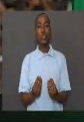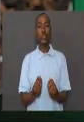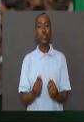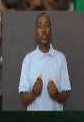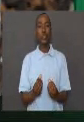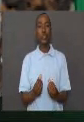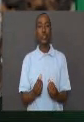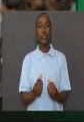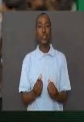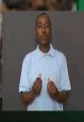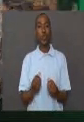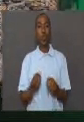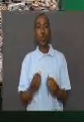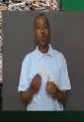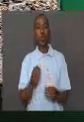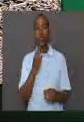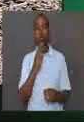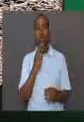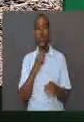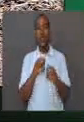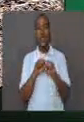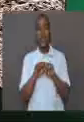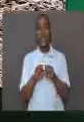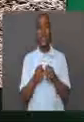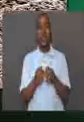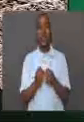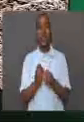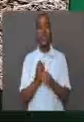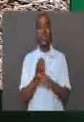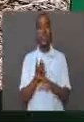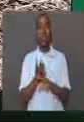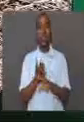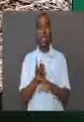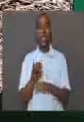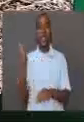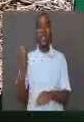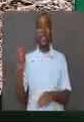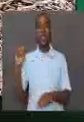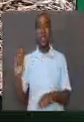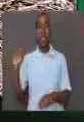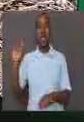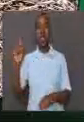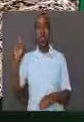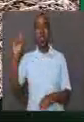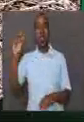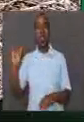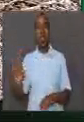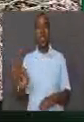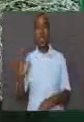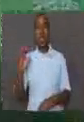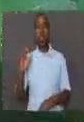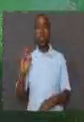break down the sugar to form ethanol and carbon dioxide.